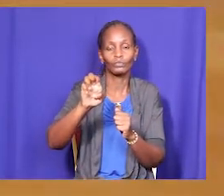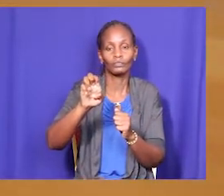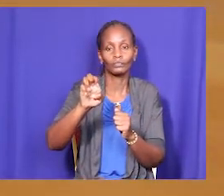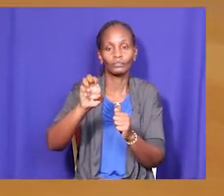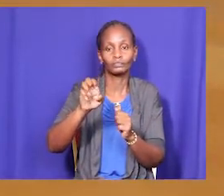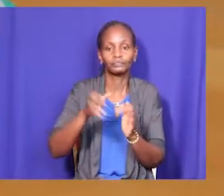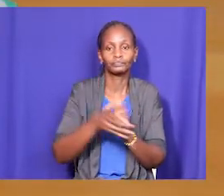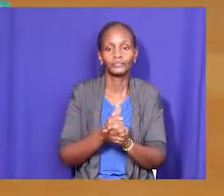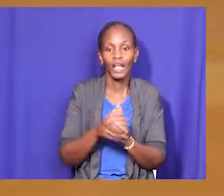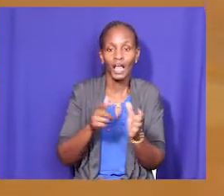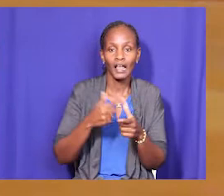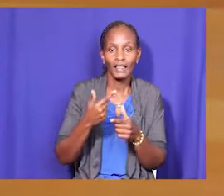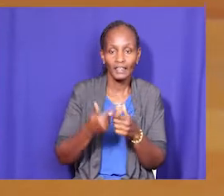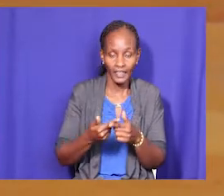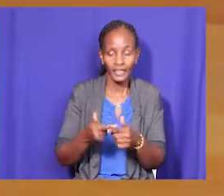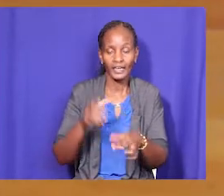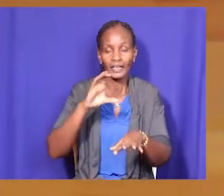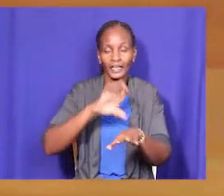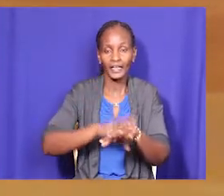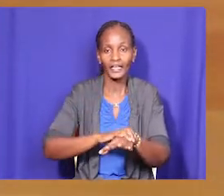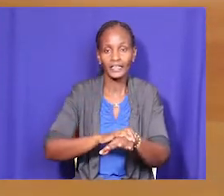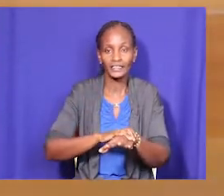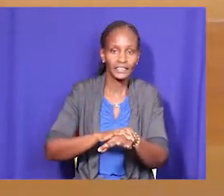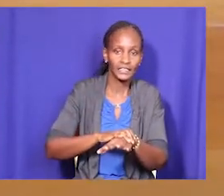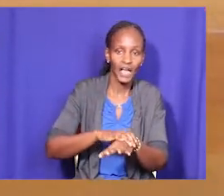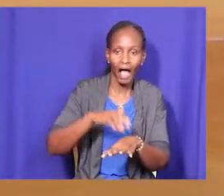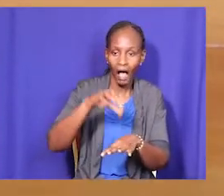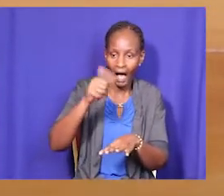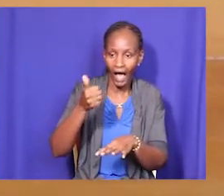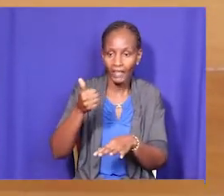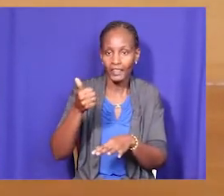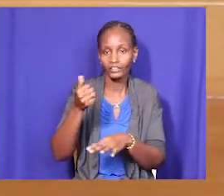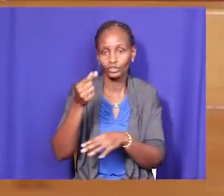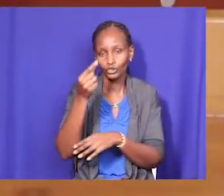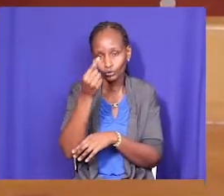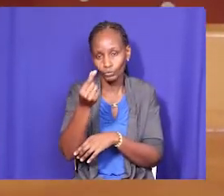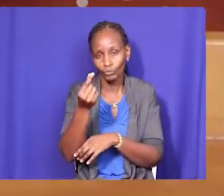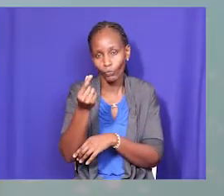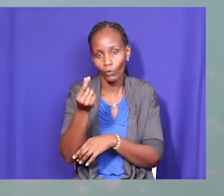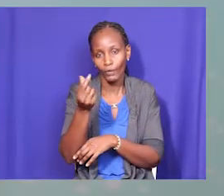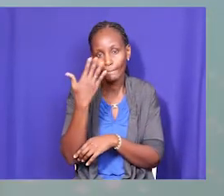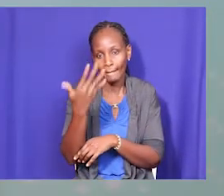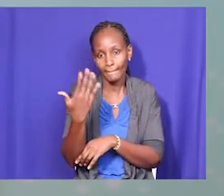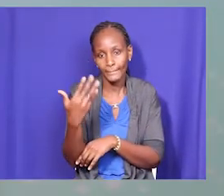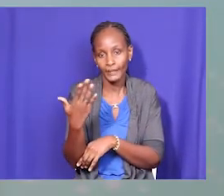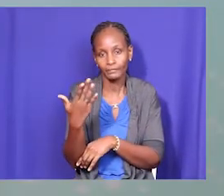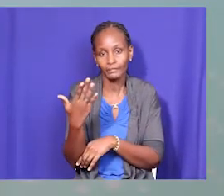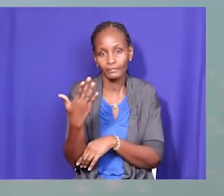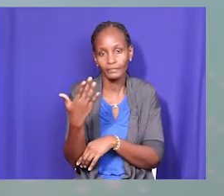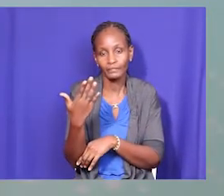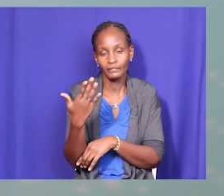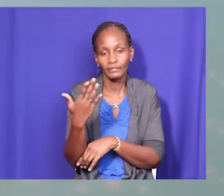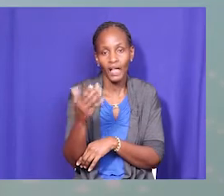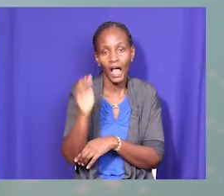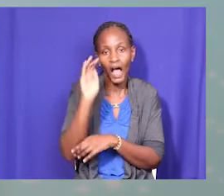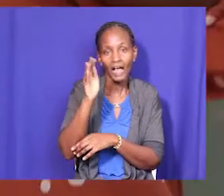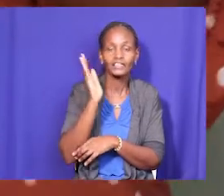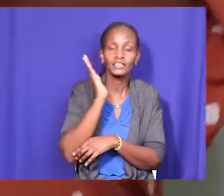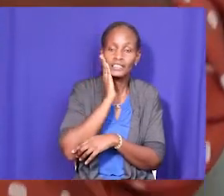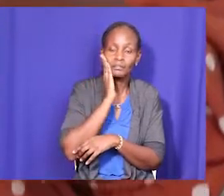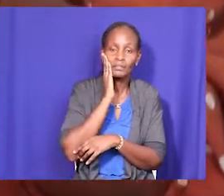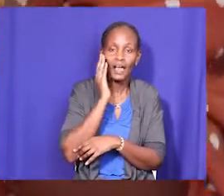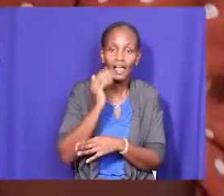some plain piece of paper. Ask mom to help you cut